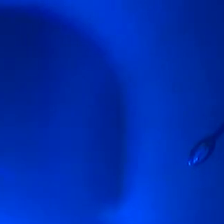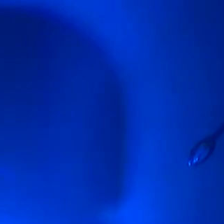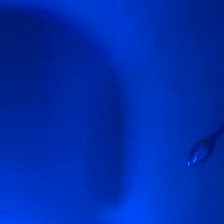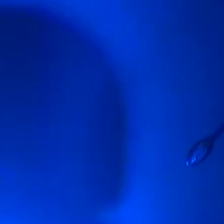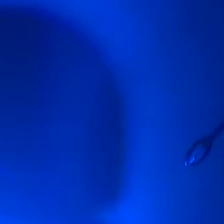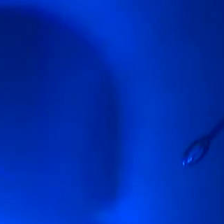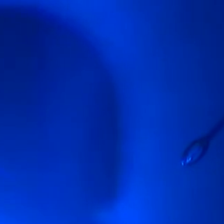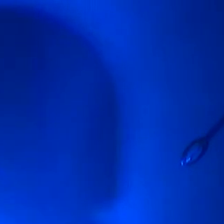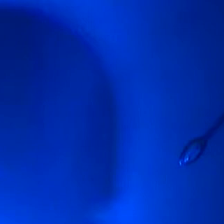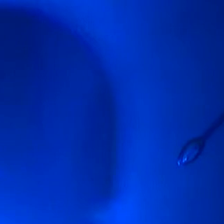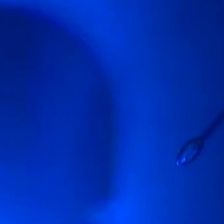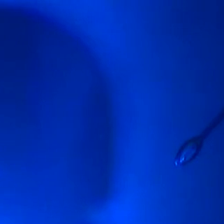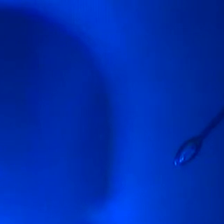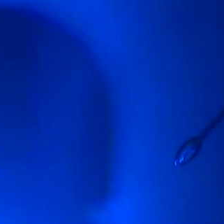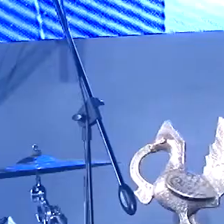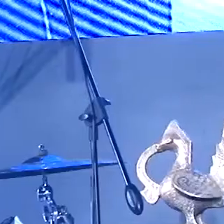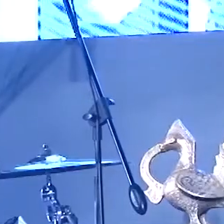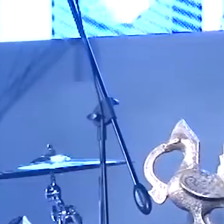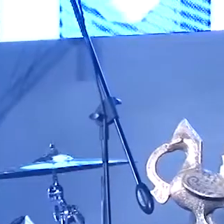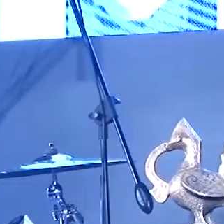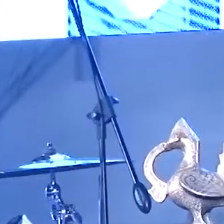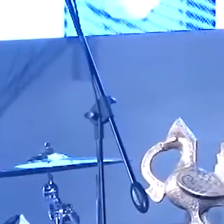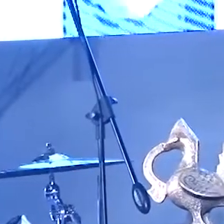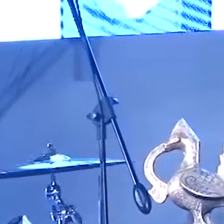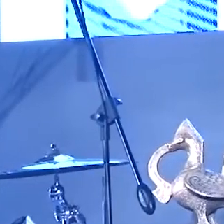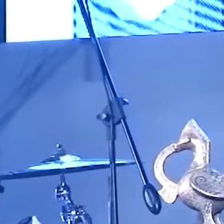you that this evening is possible.